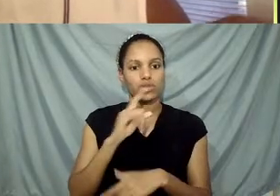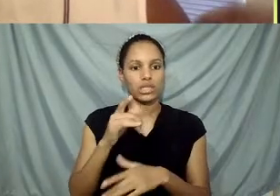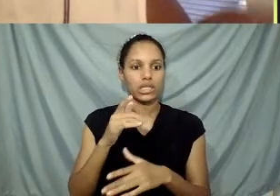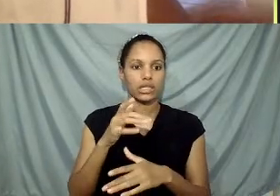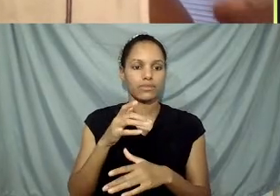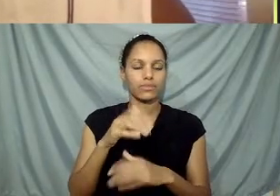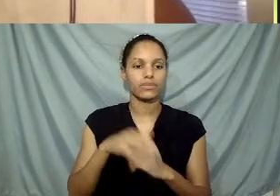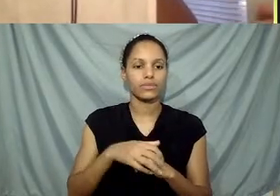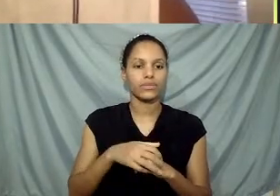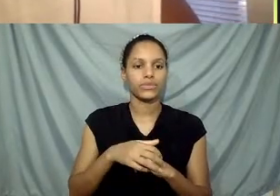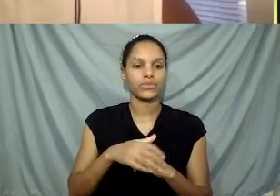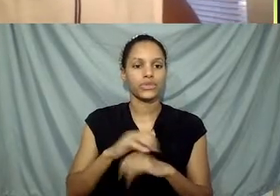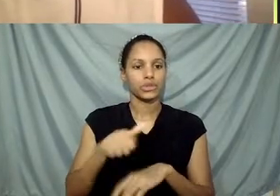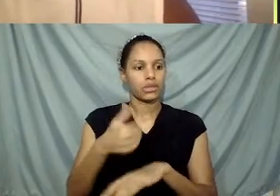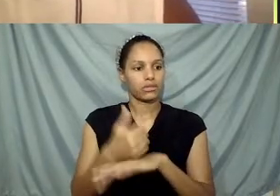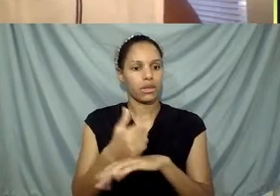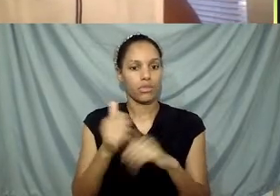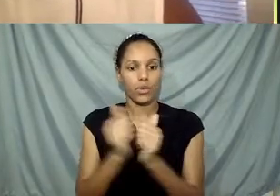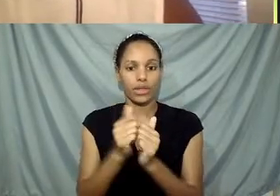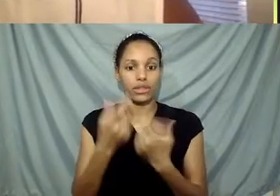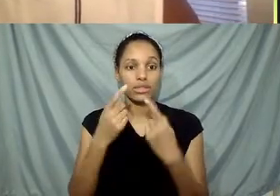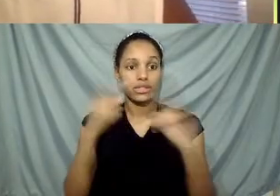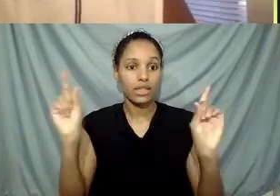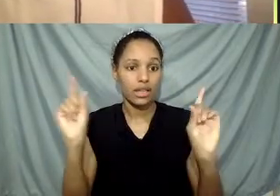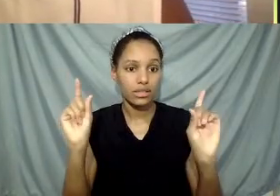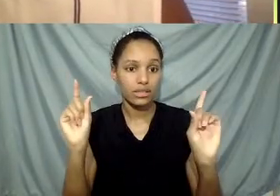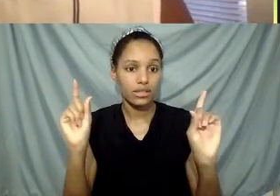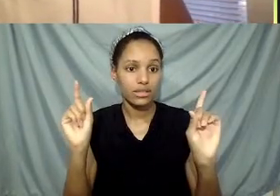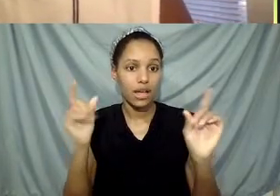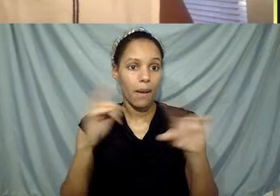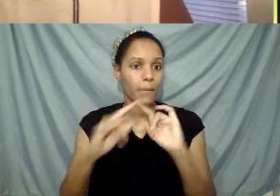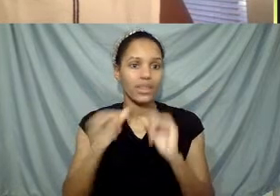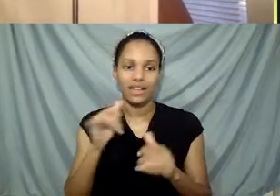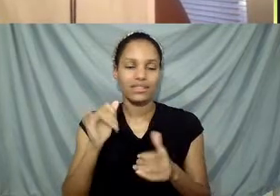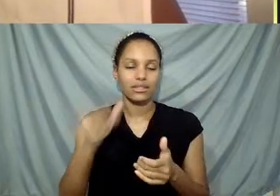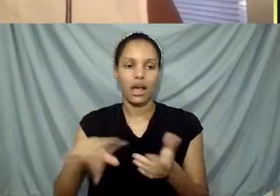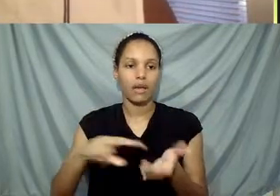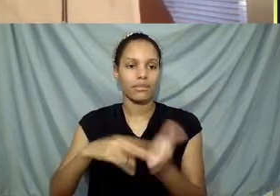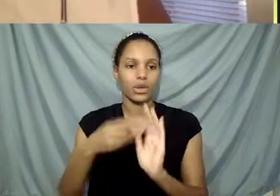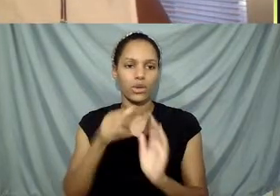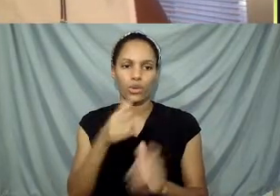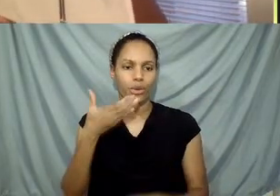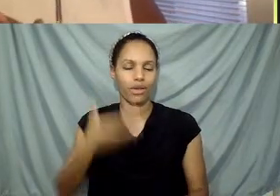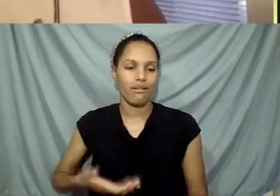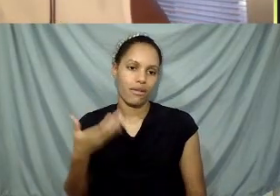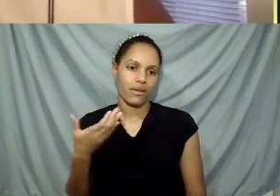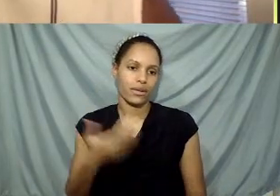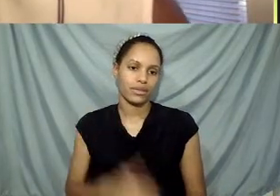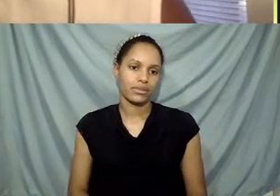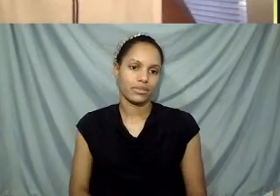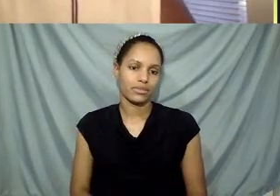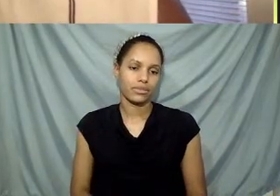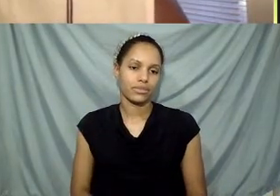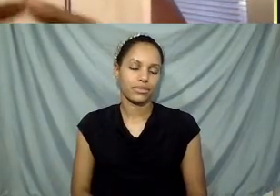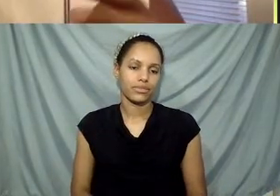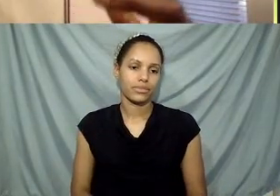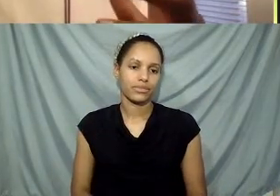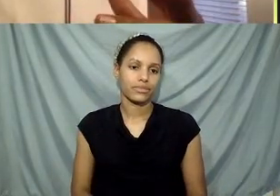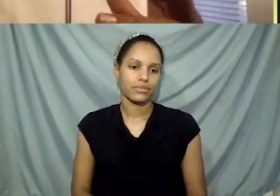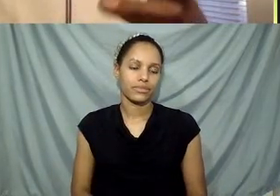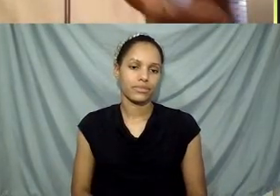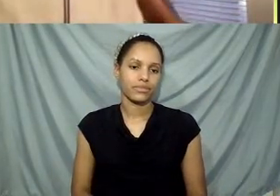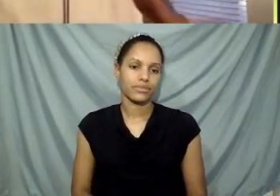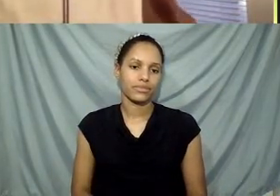with success criteria that doesn't affirm who we are. And inside of that, we